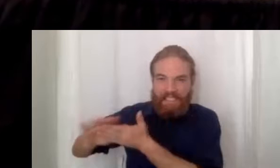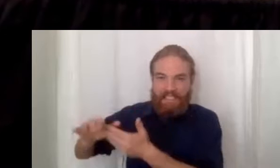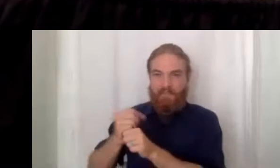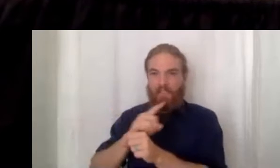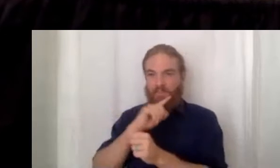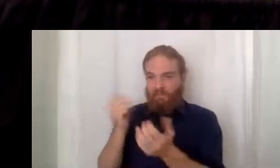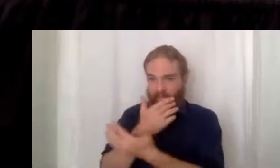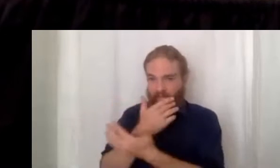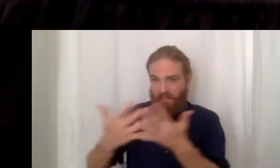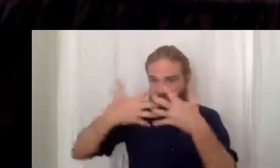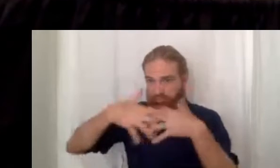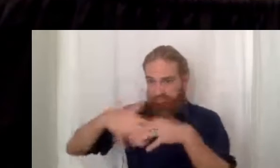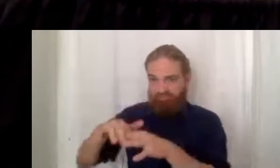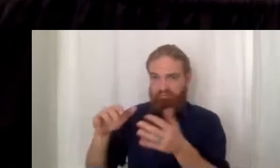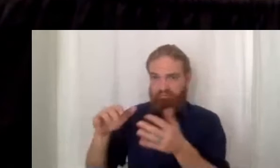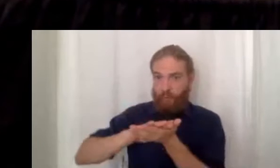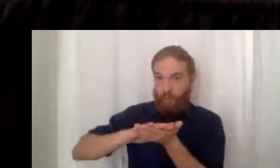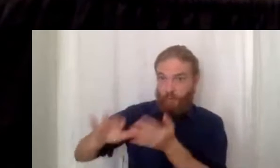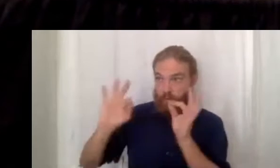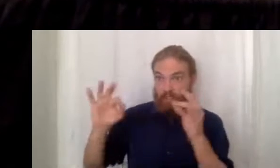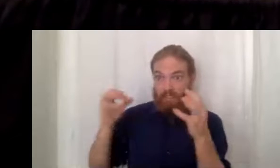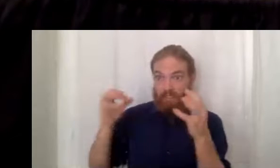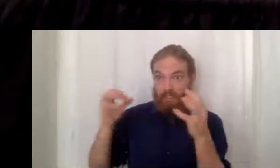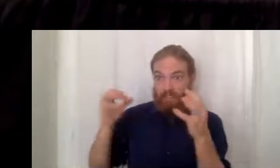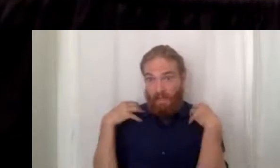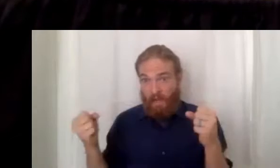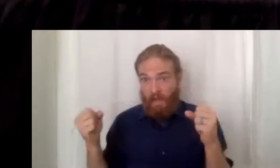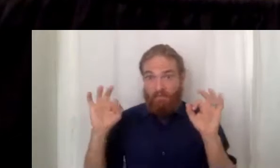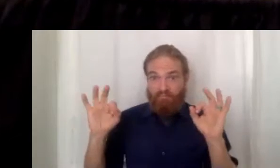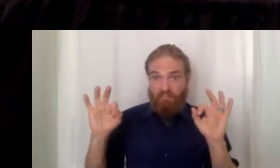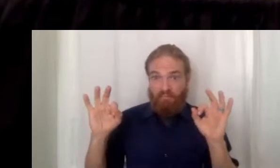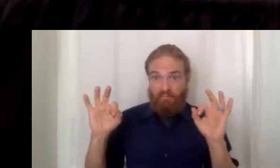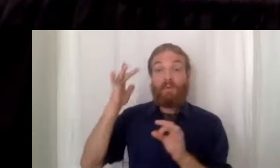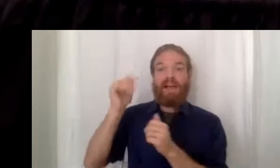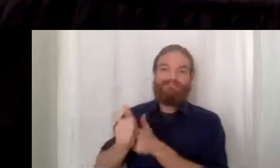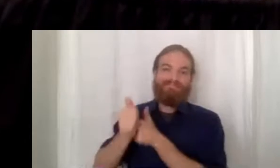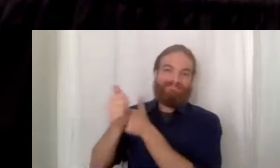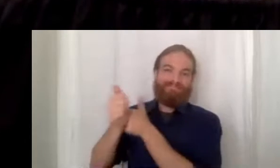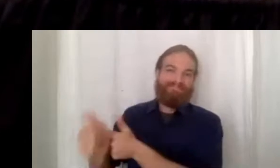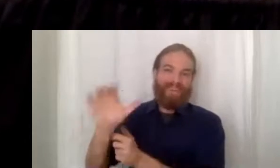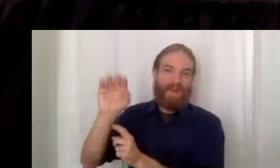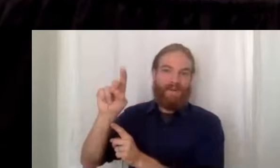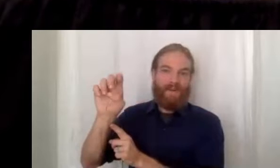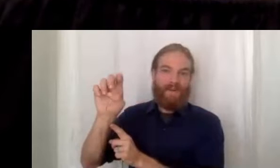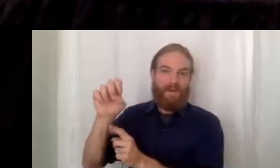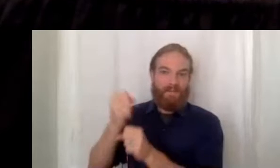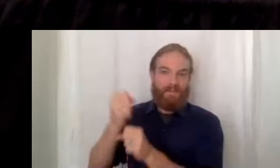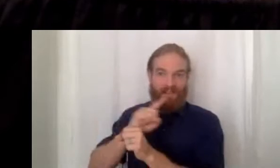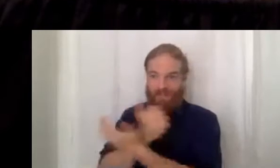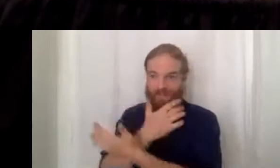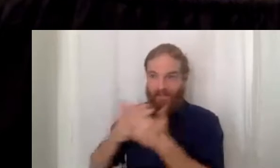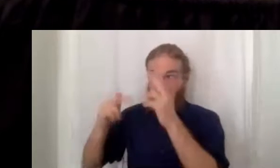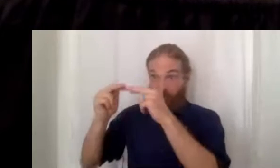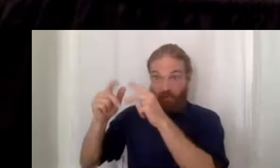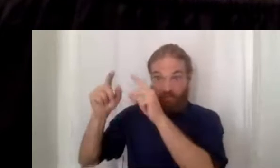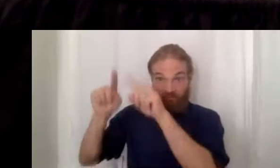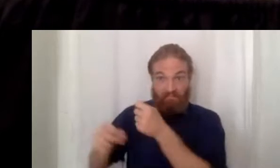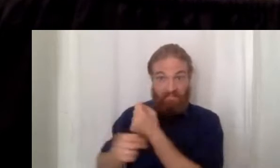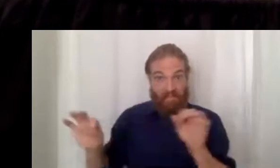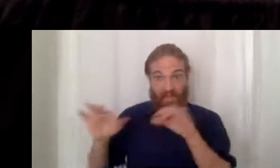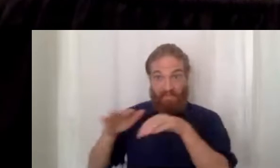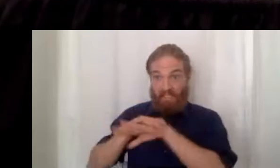delayed that ribbon cutting. So know that we will invite the City of Fountain as well as all board members and others to join us in